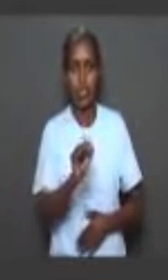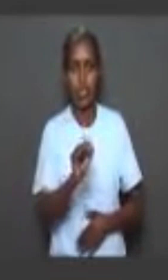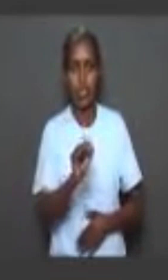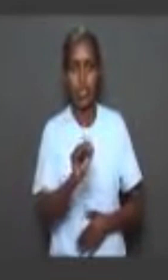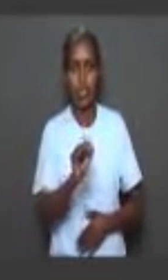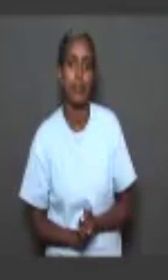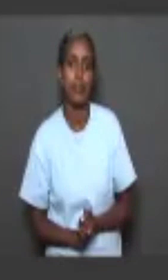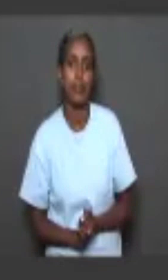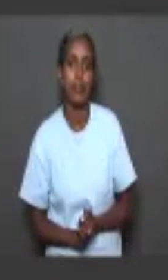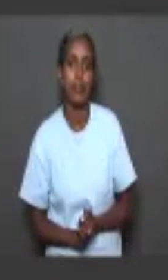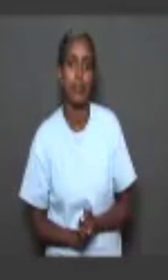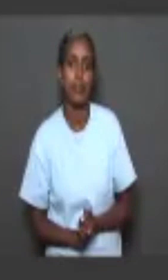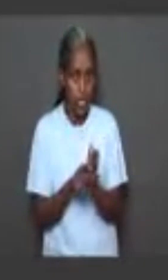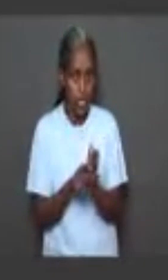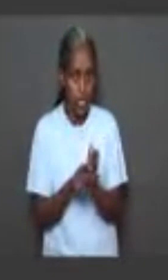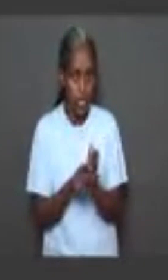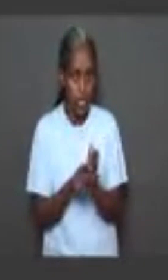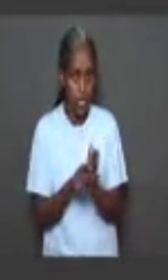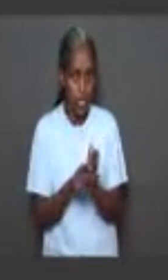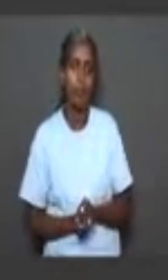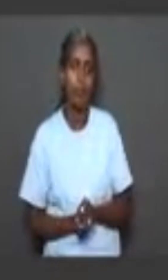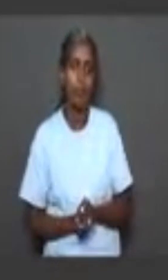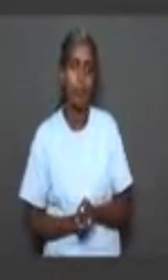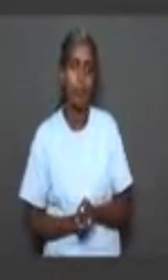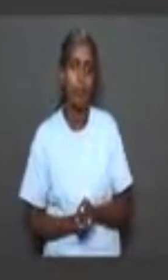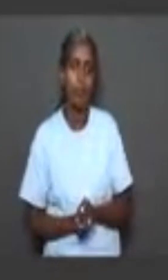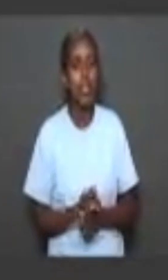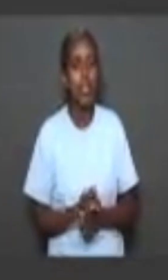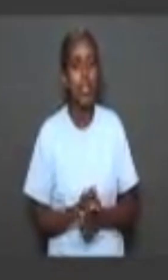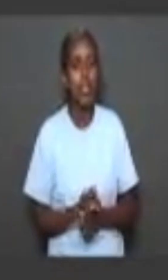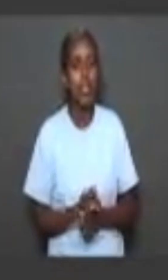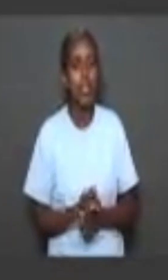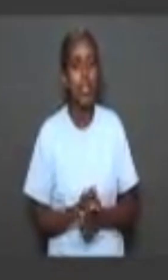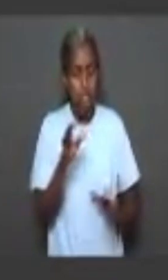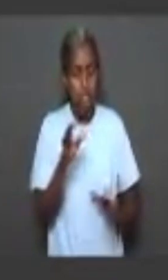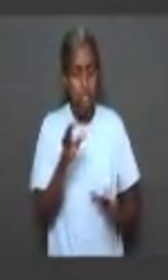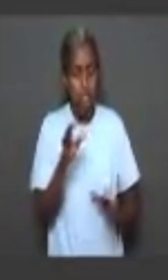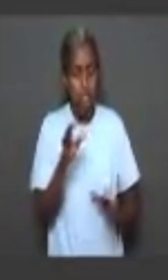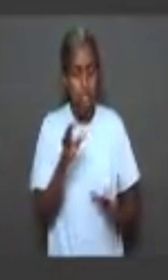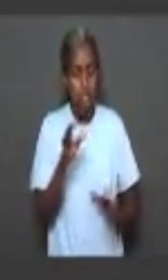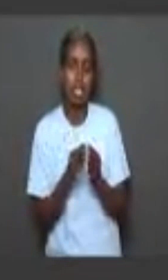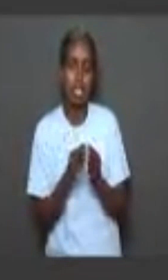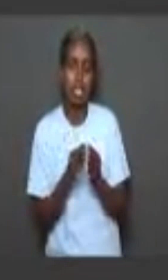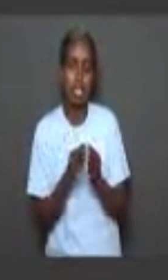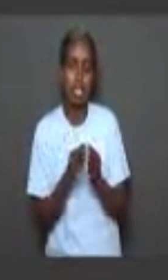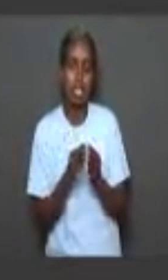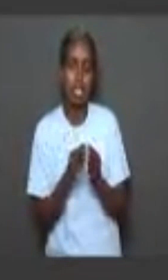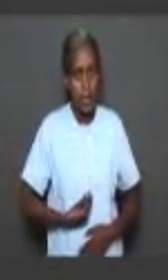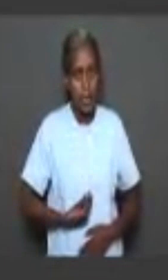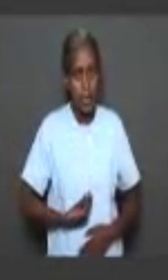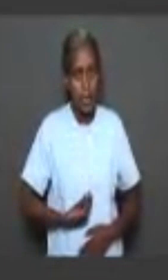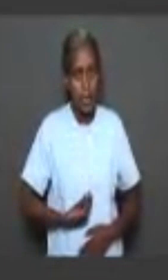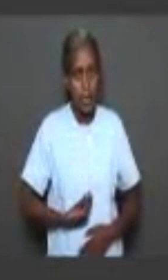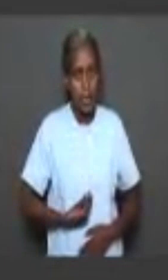For example, if S is the set of elements